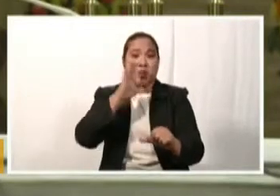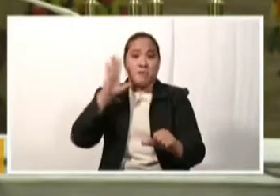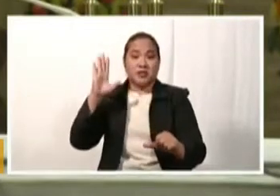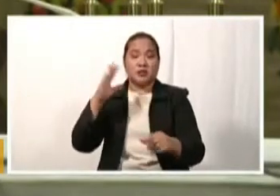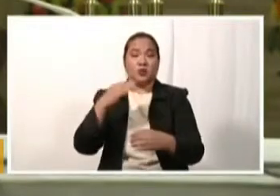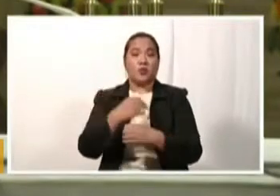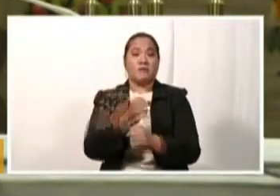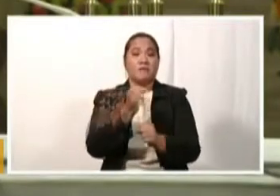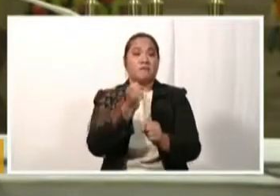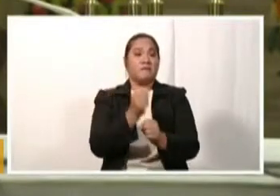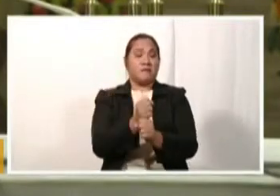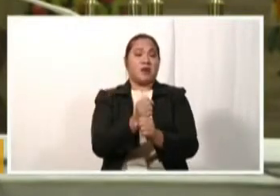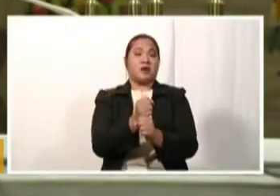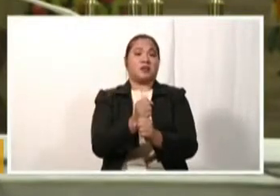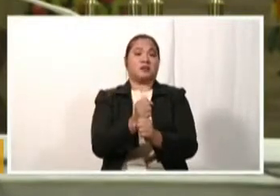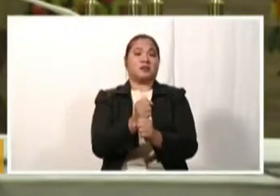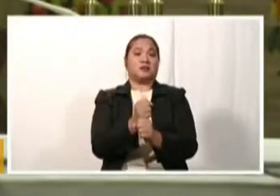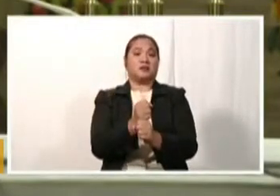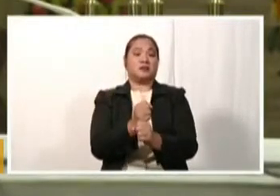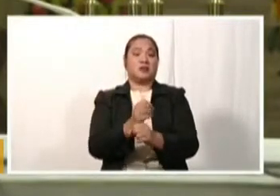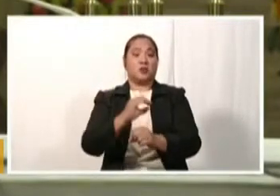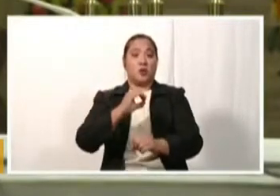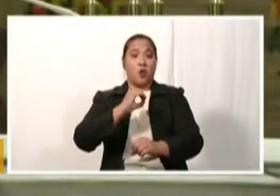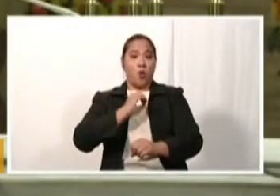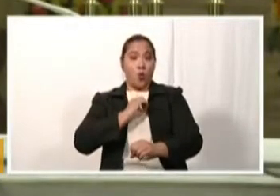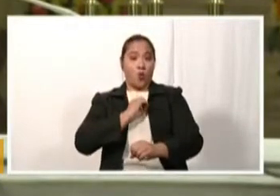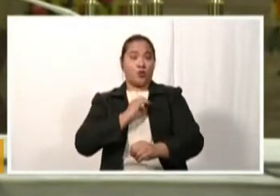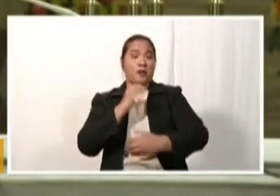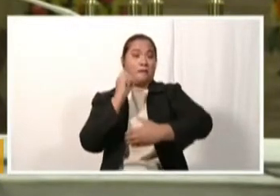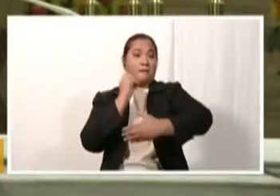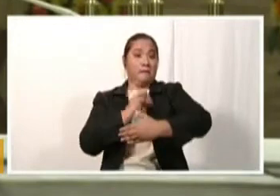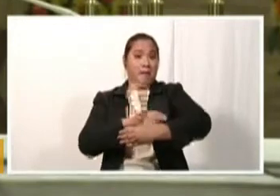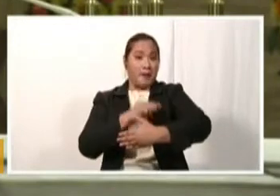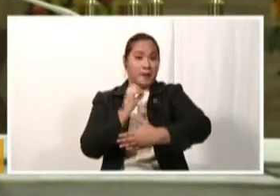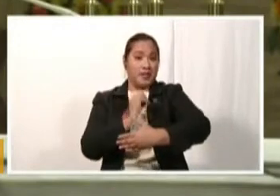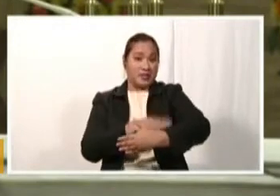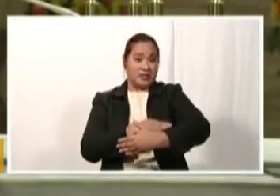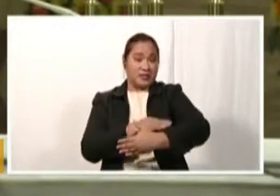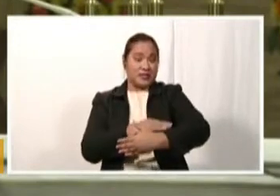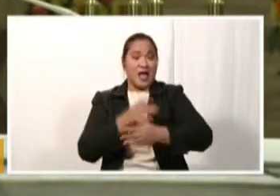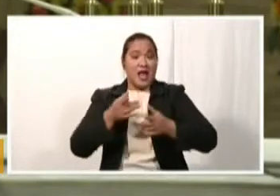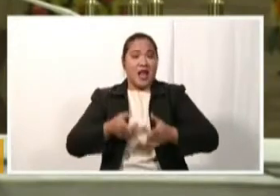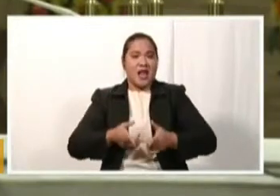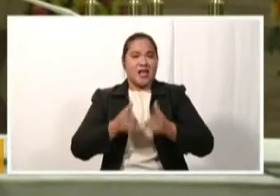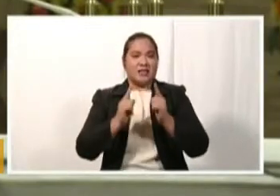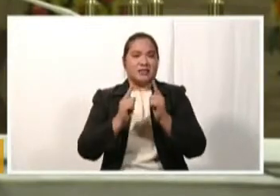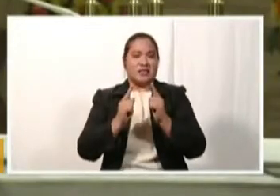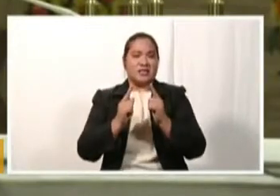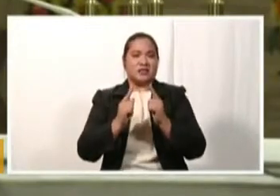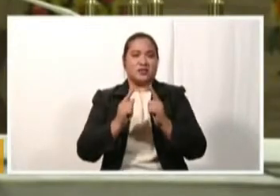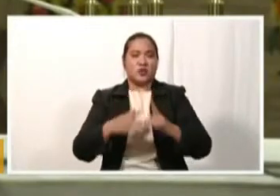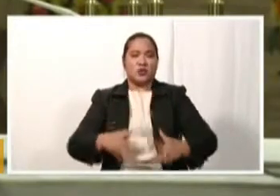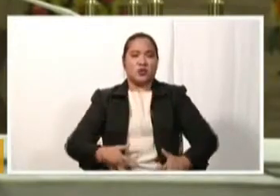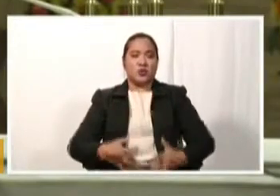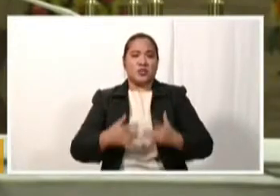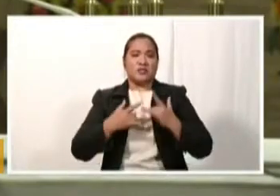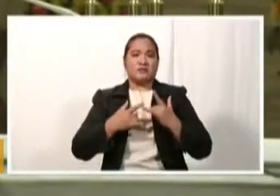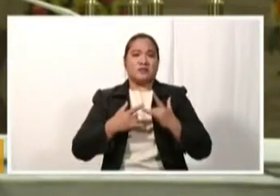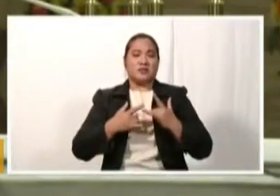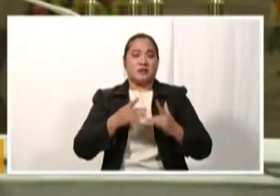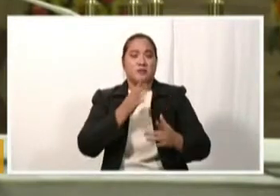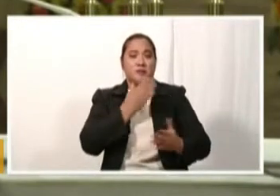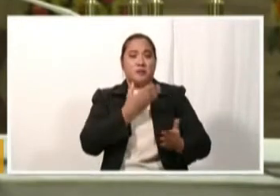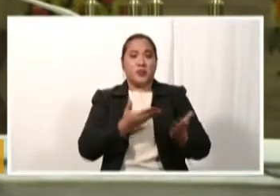made at our own baptism, and let us live out those